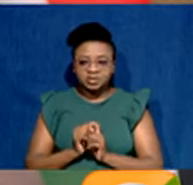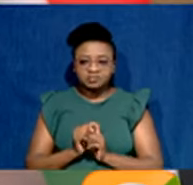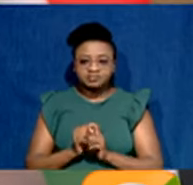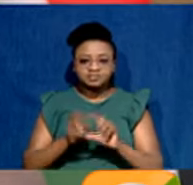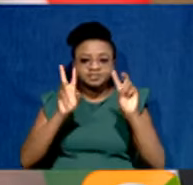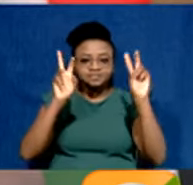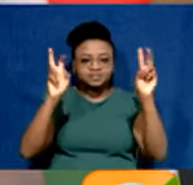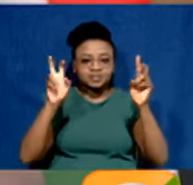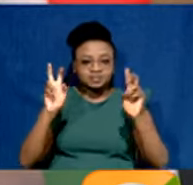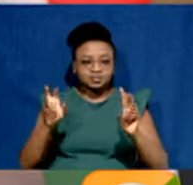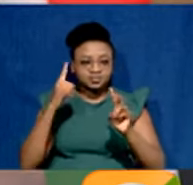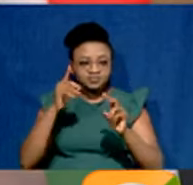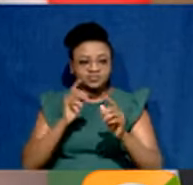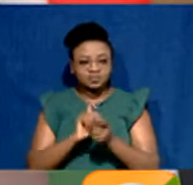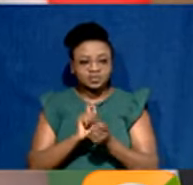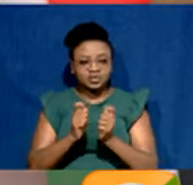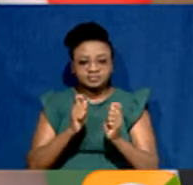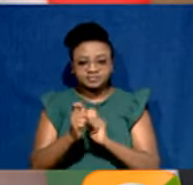exchange rate